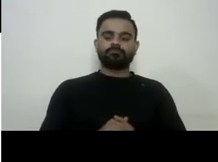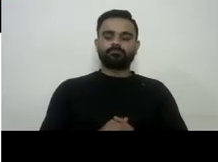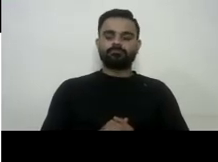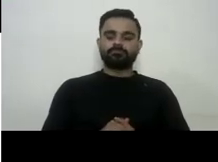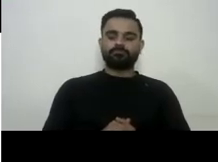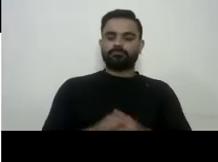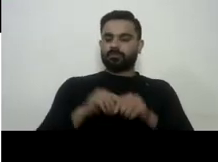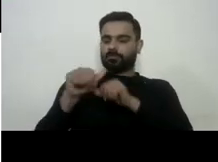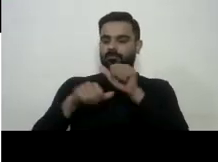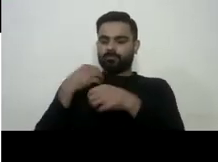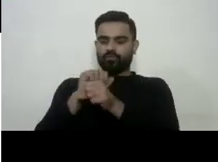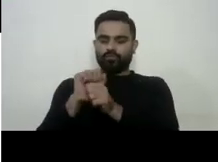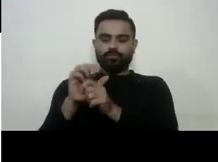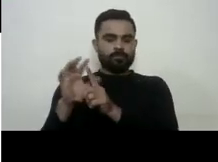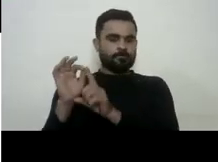Process writing, good one.